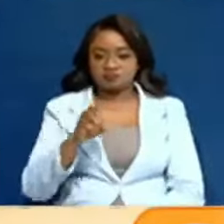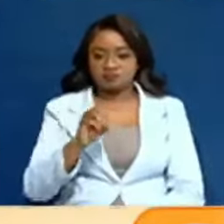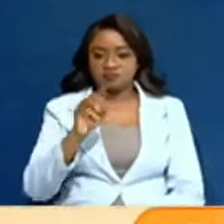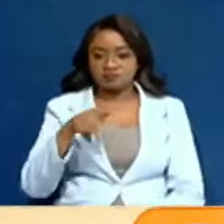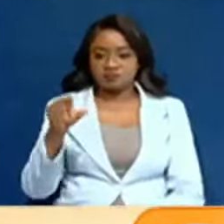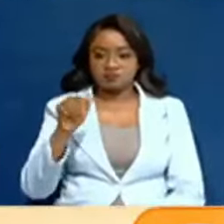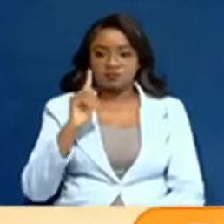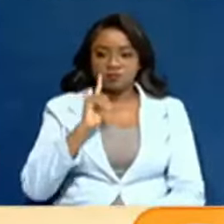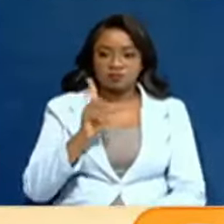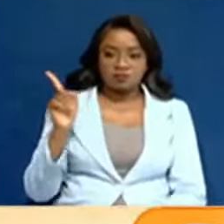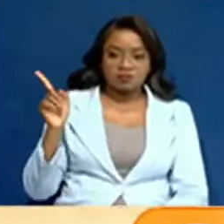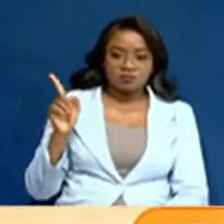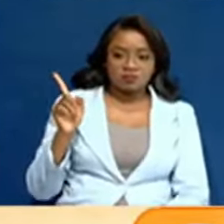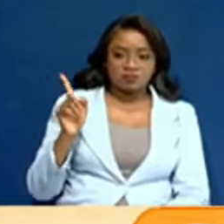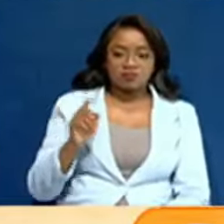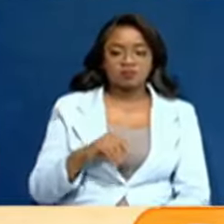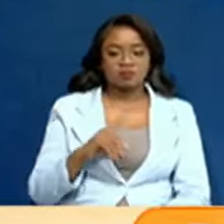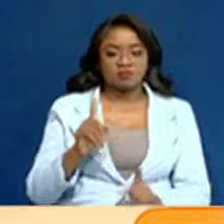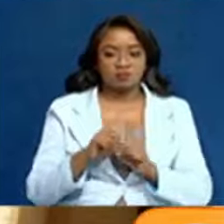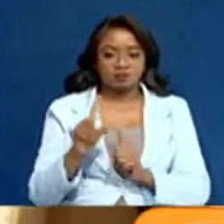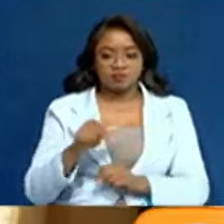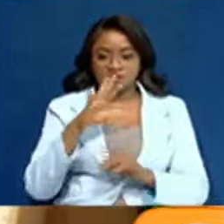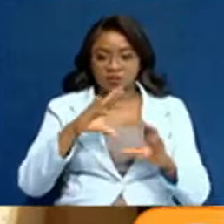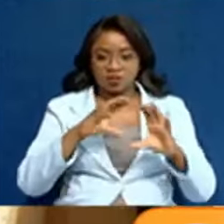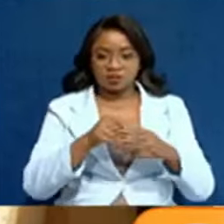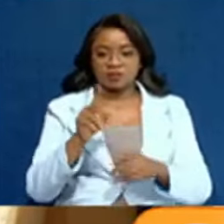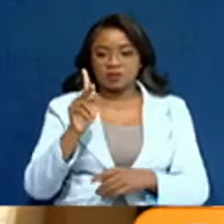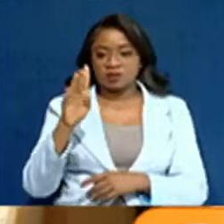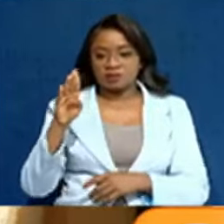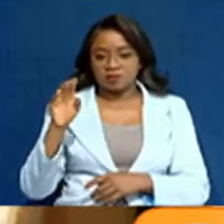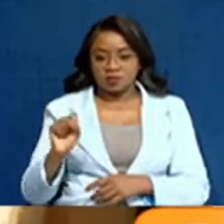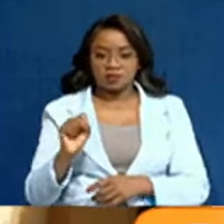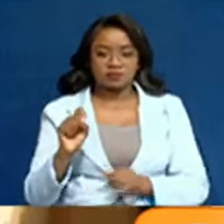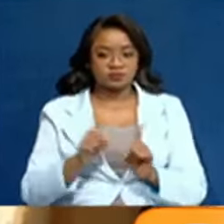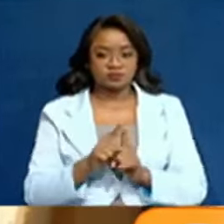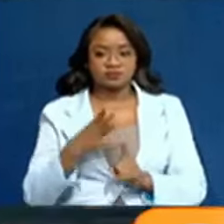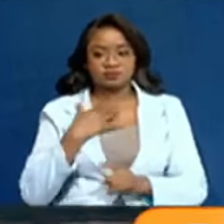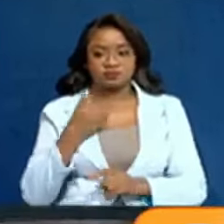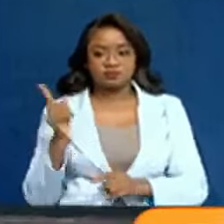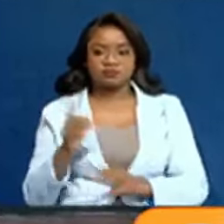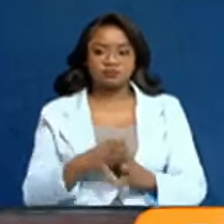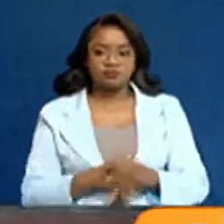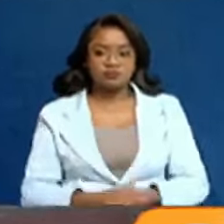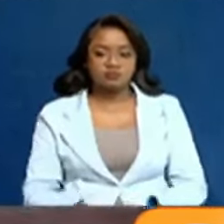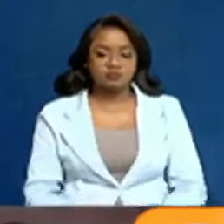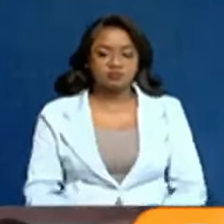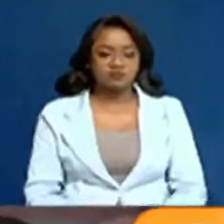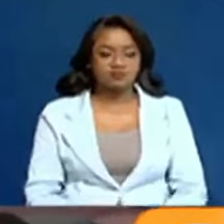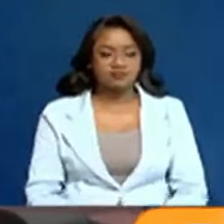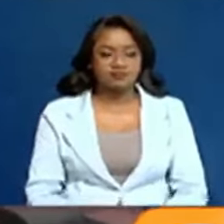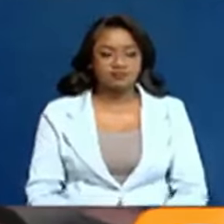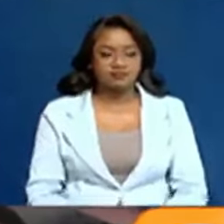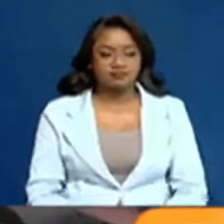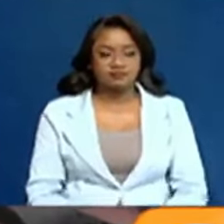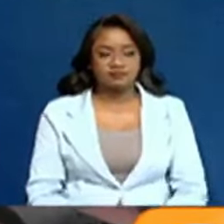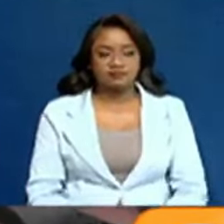Embassava, Metrotrans, and the Kenya Bus Services, KBS. Jasmine Wamboi, Citizen TV.